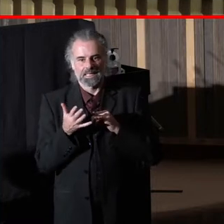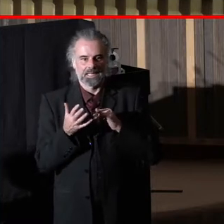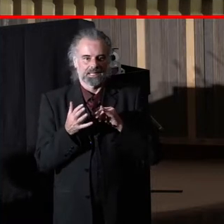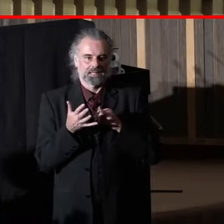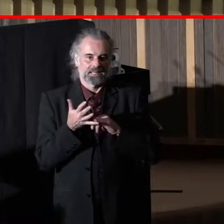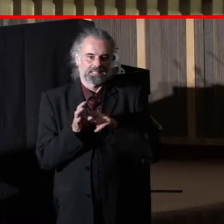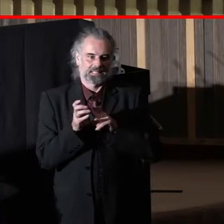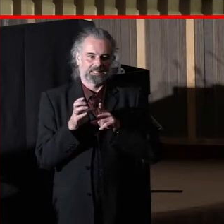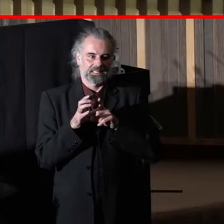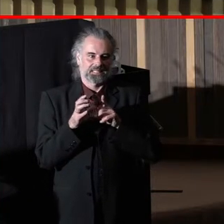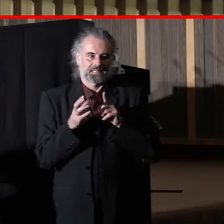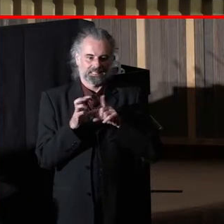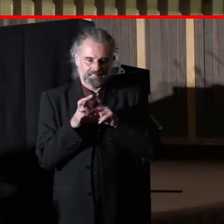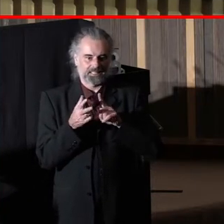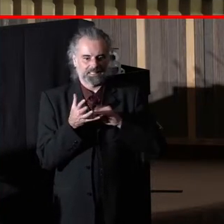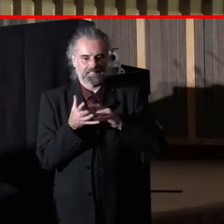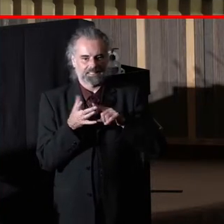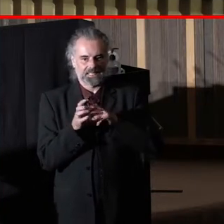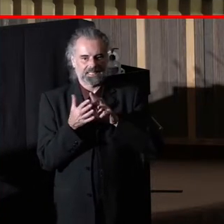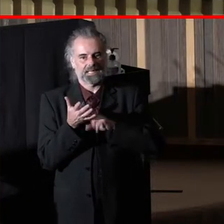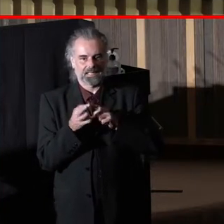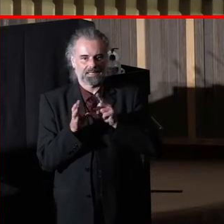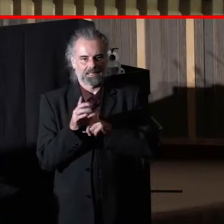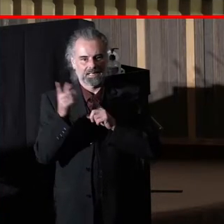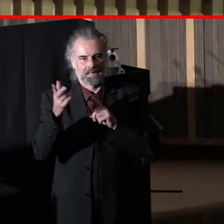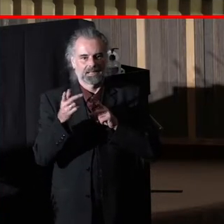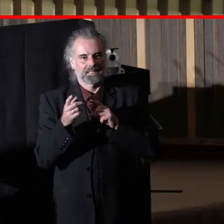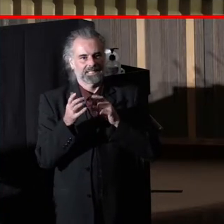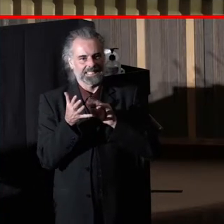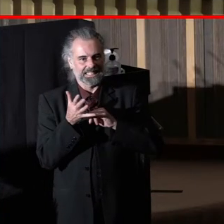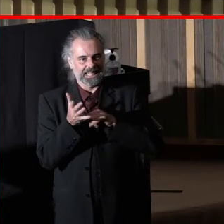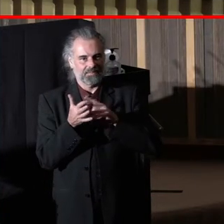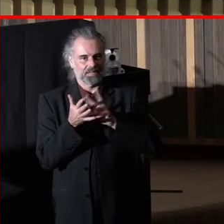the project manager for this entire event.